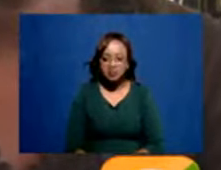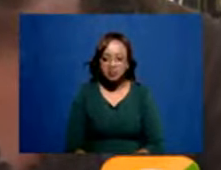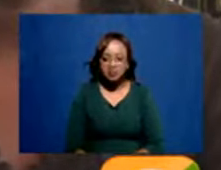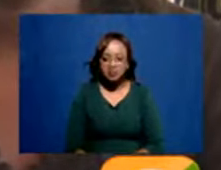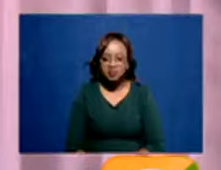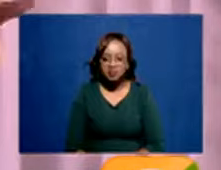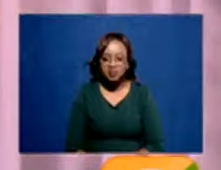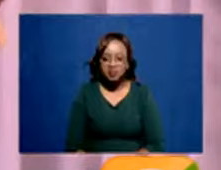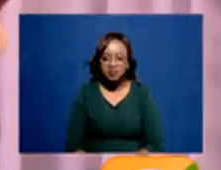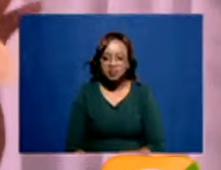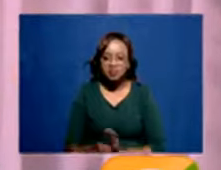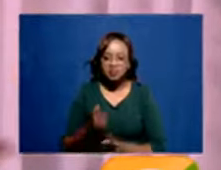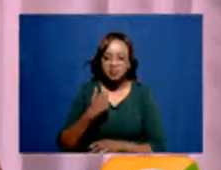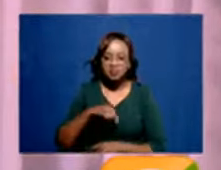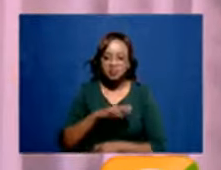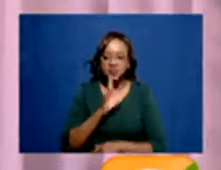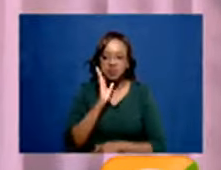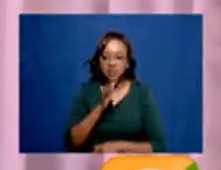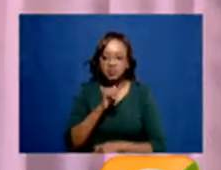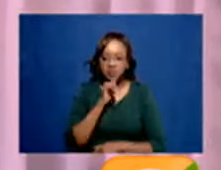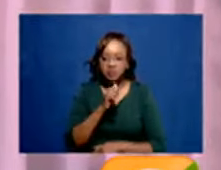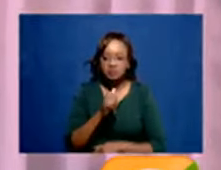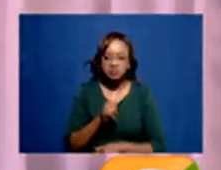We will not let this project down.